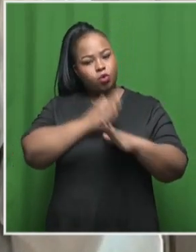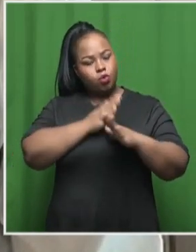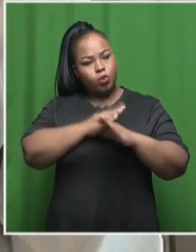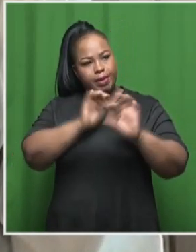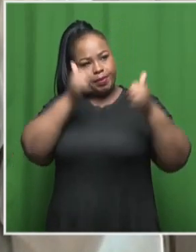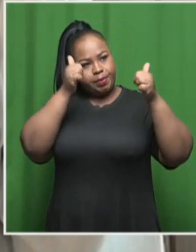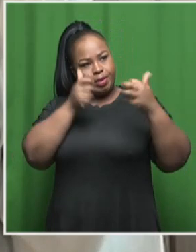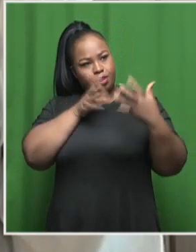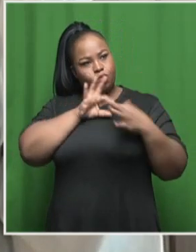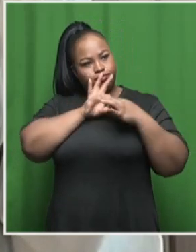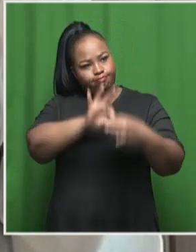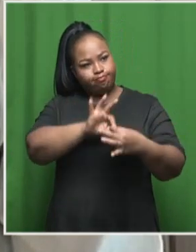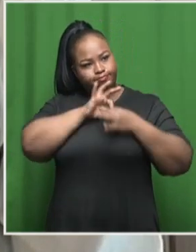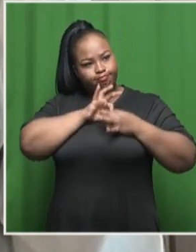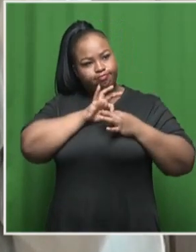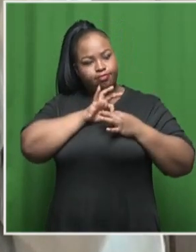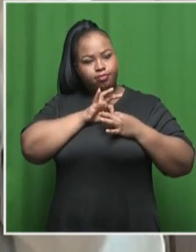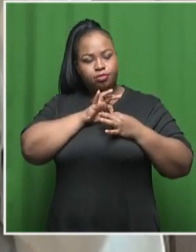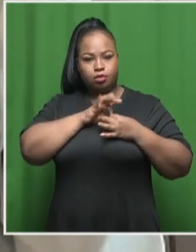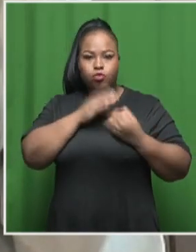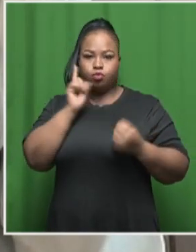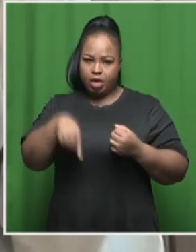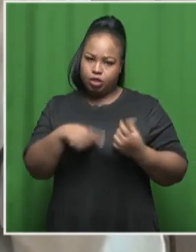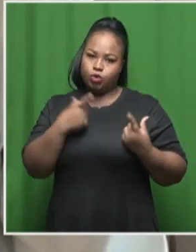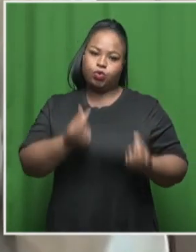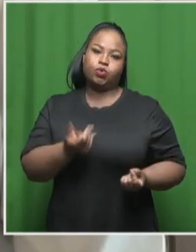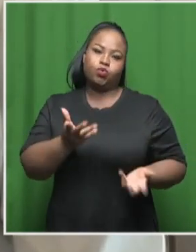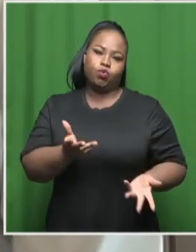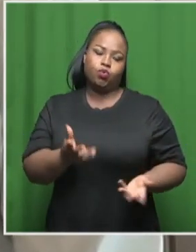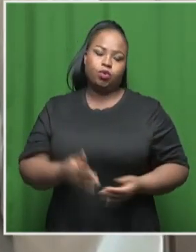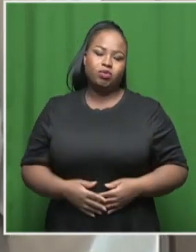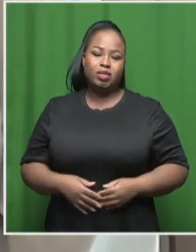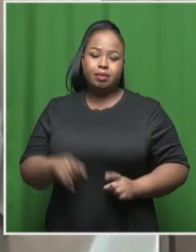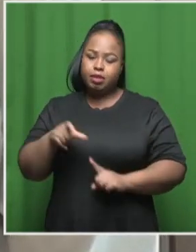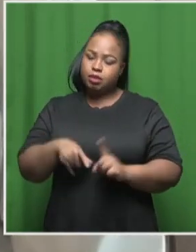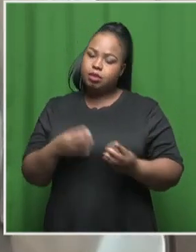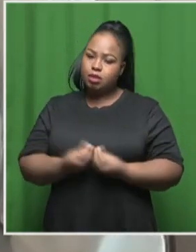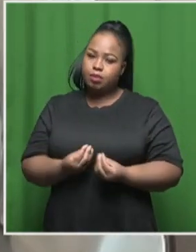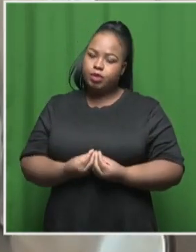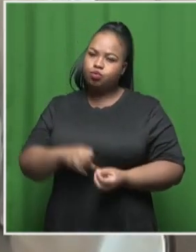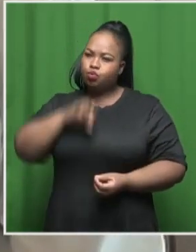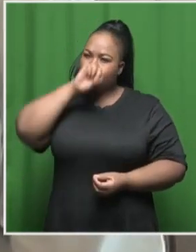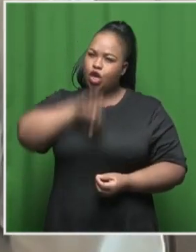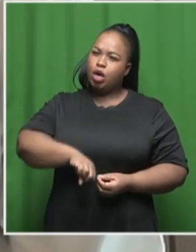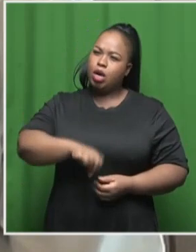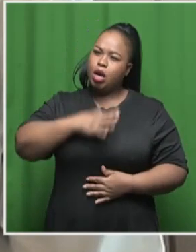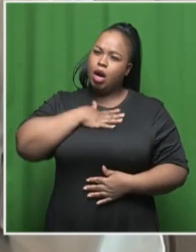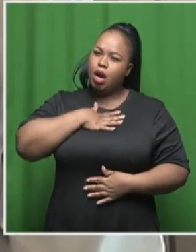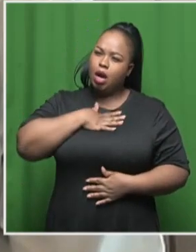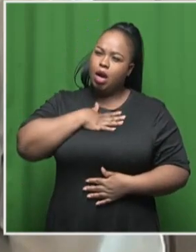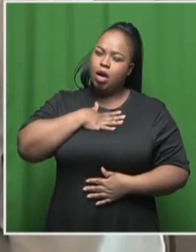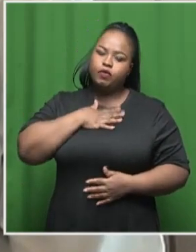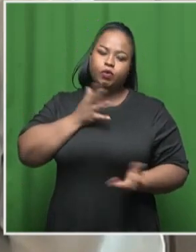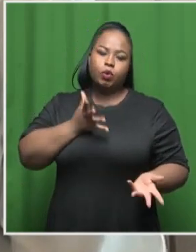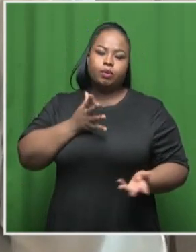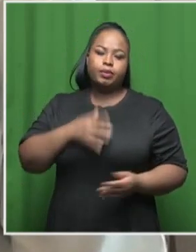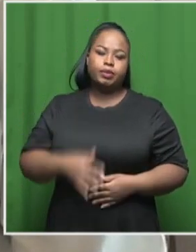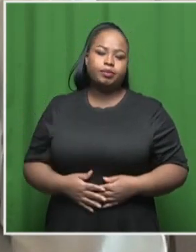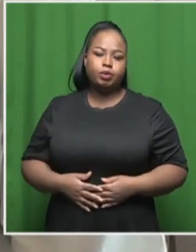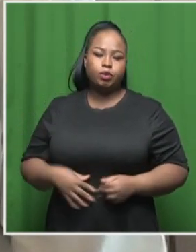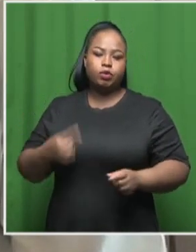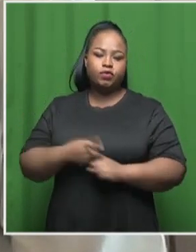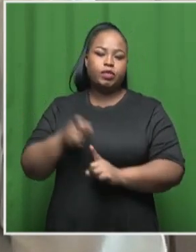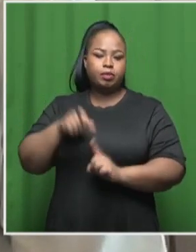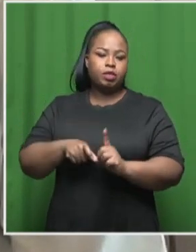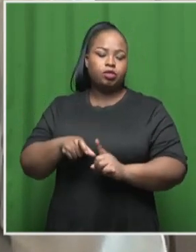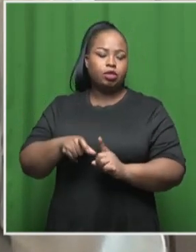you resonate with. So that's a big do. Find someone whose stuff you naturally love, that there's already an appreciation for the